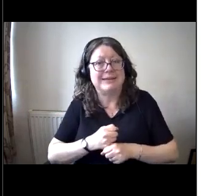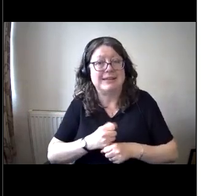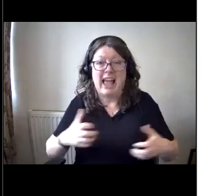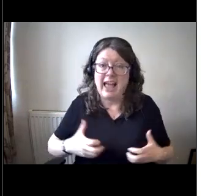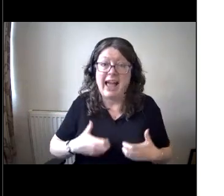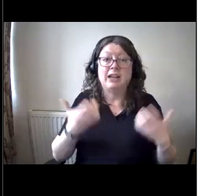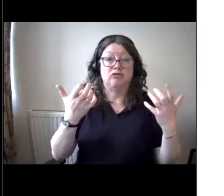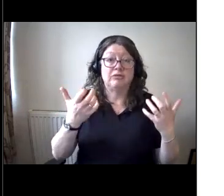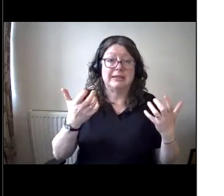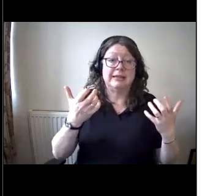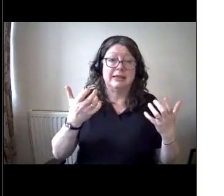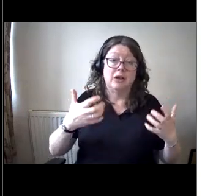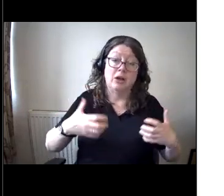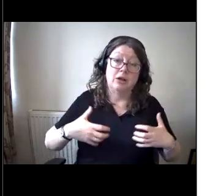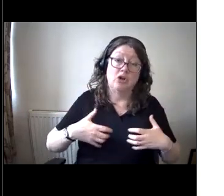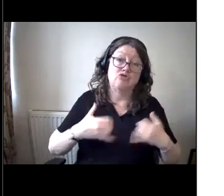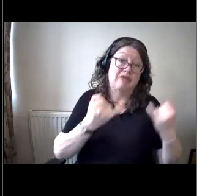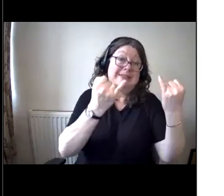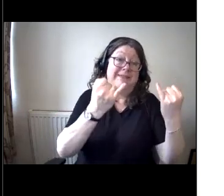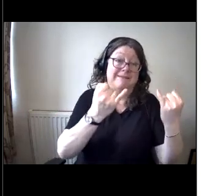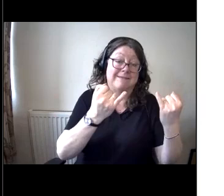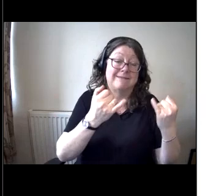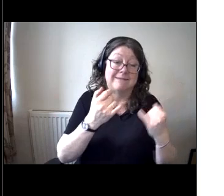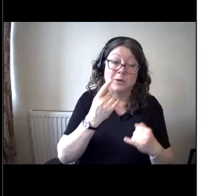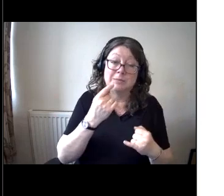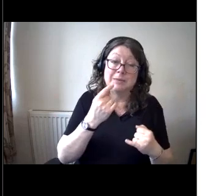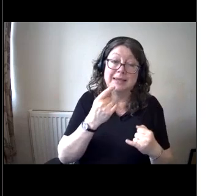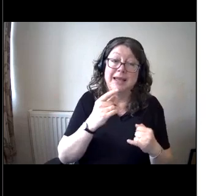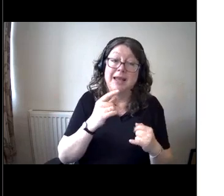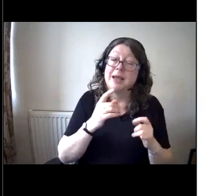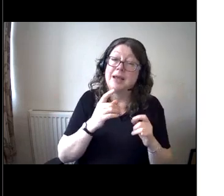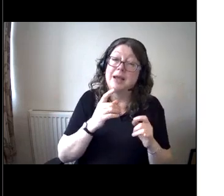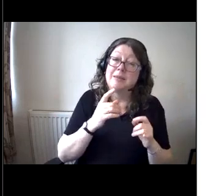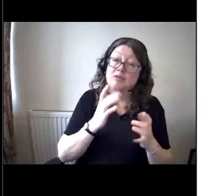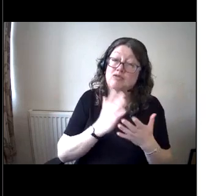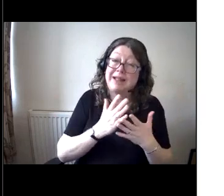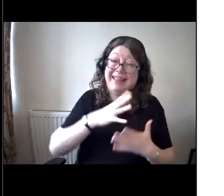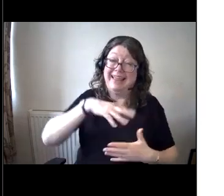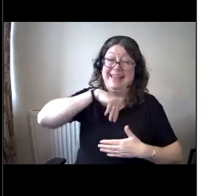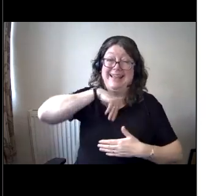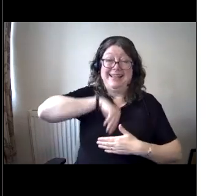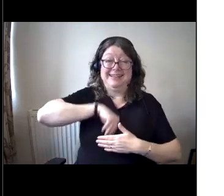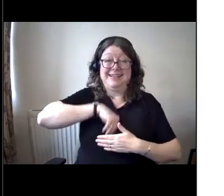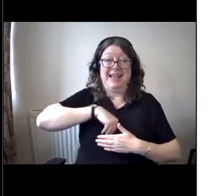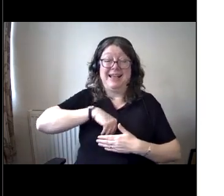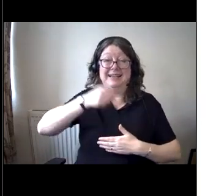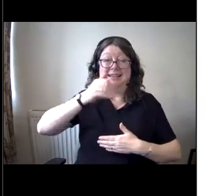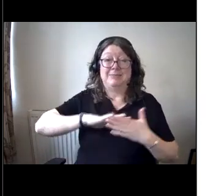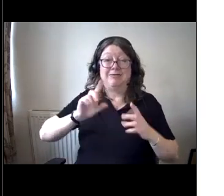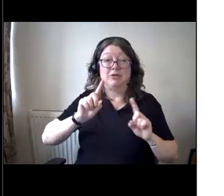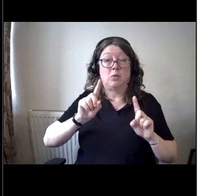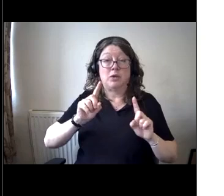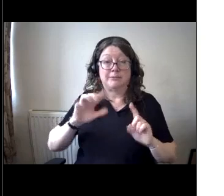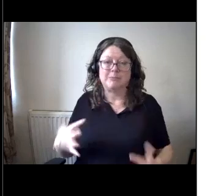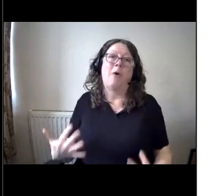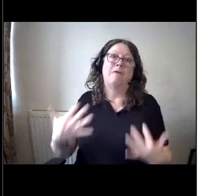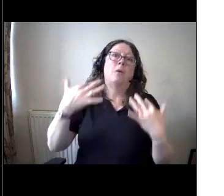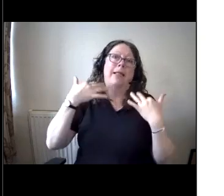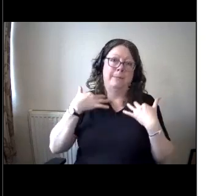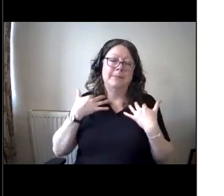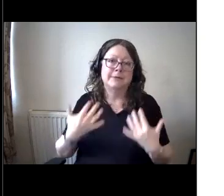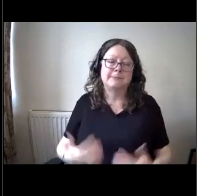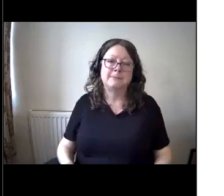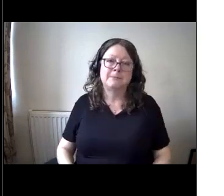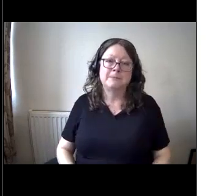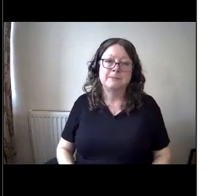or aggressive, or as if they're in a rage, but actually what they're experiencing is they're overwhelmed and they're